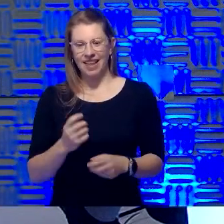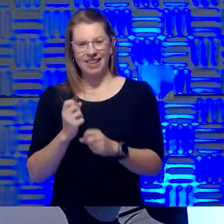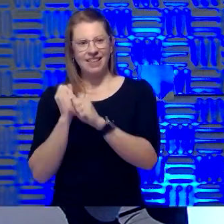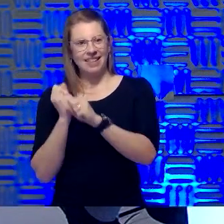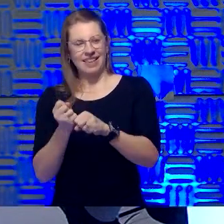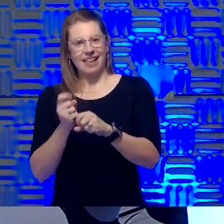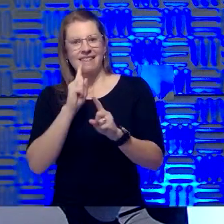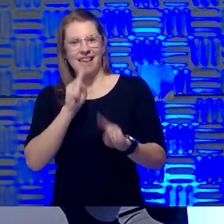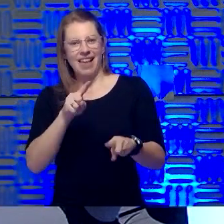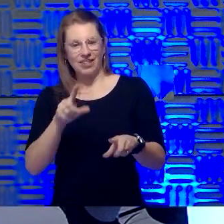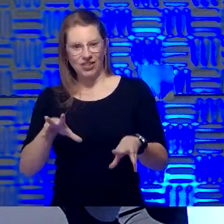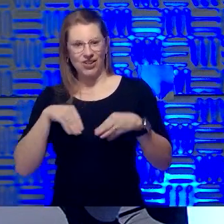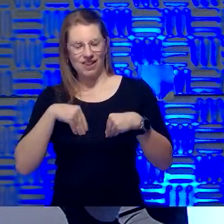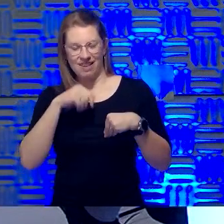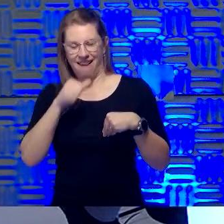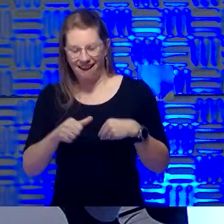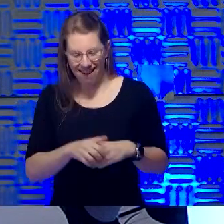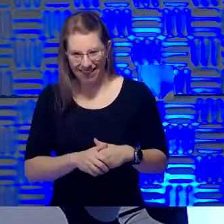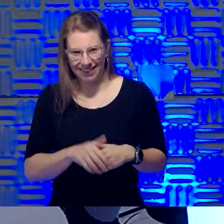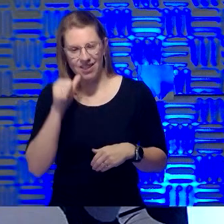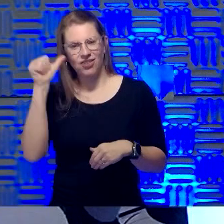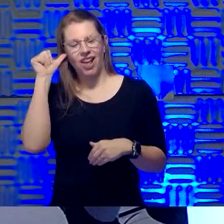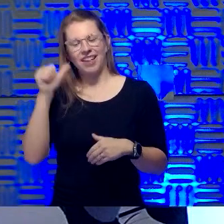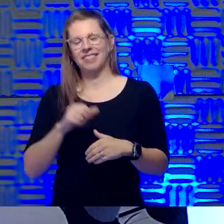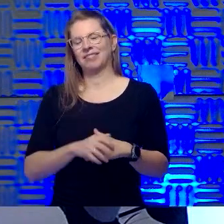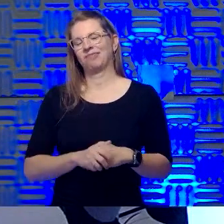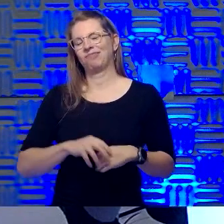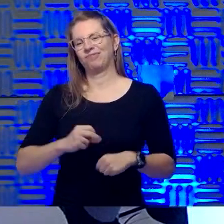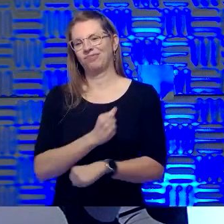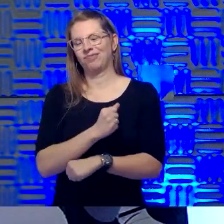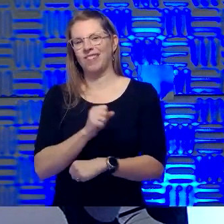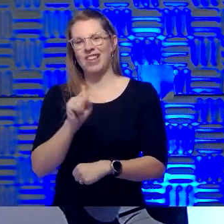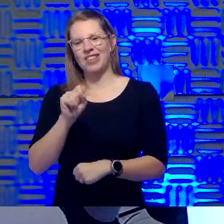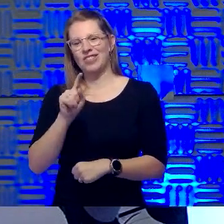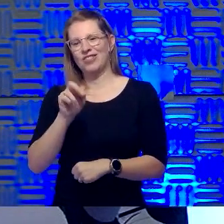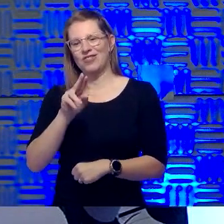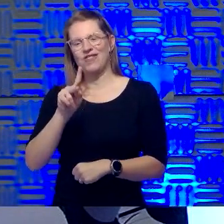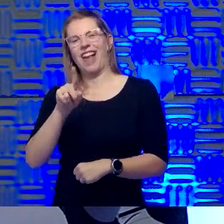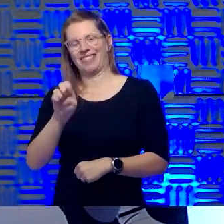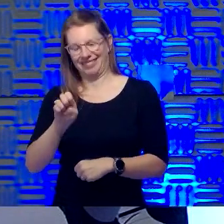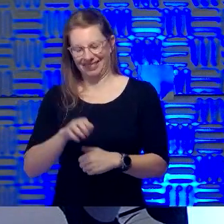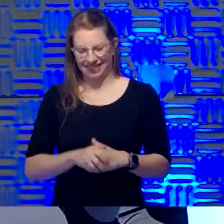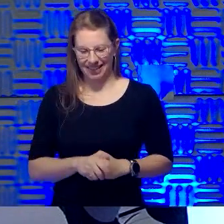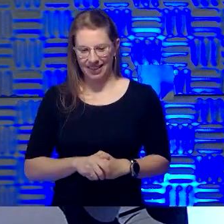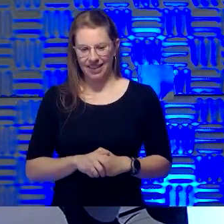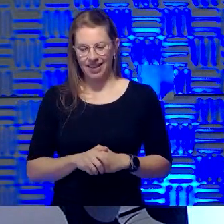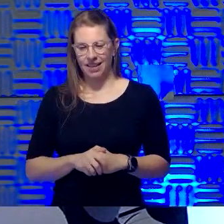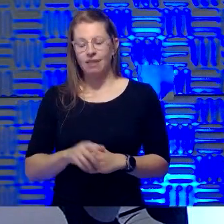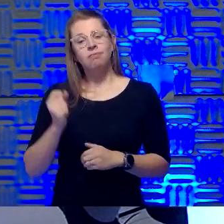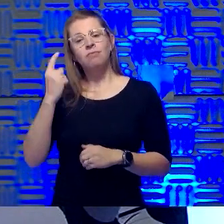pretty good. well, this one is because there are smaller communities that have few to no